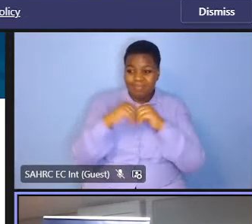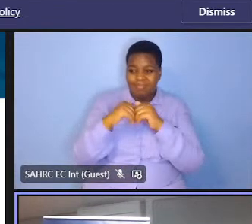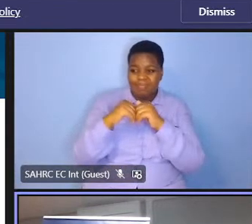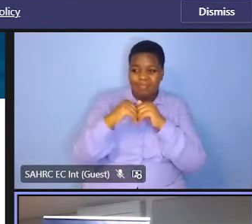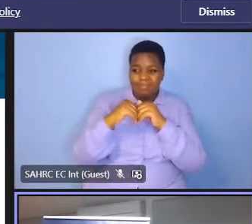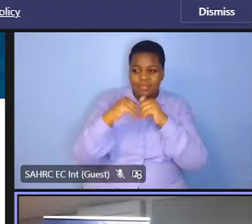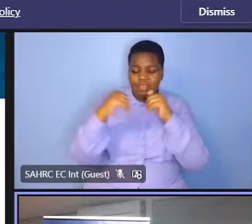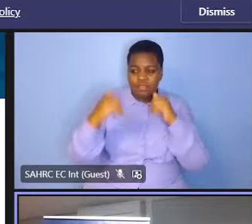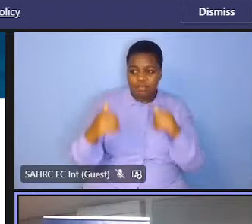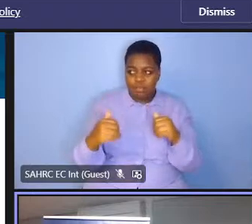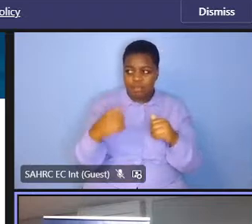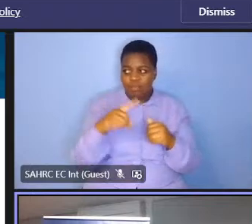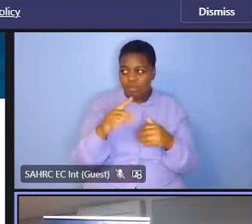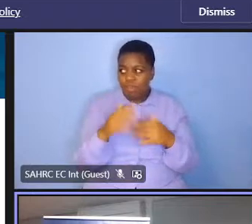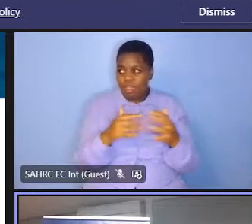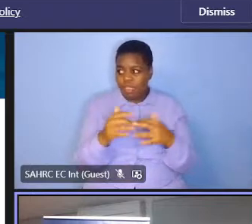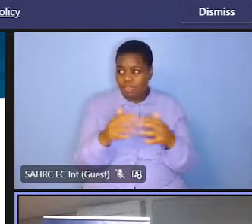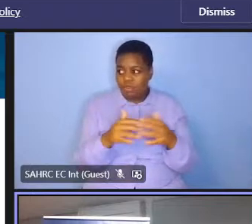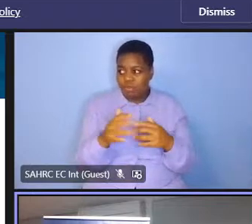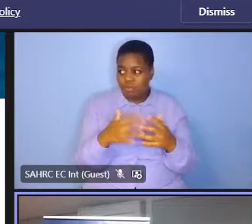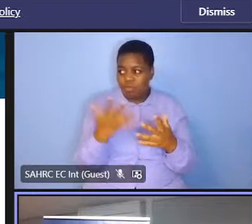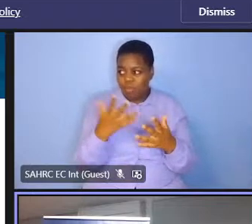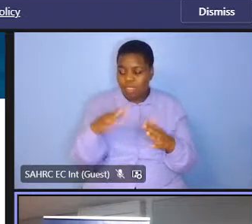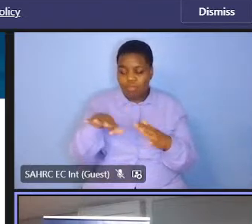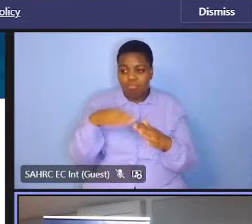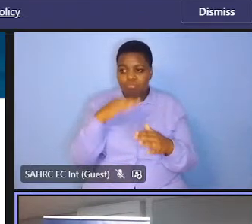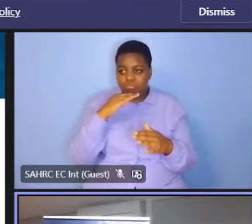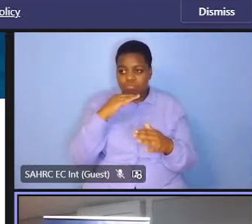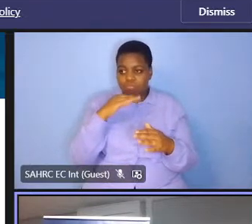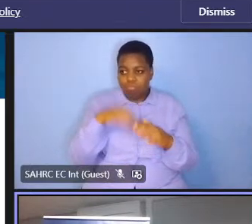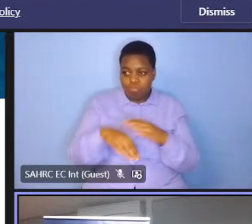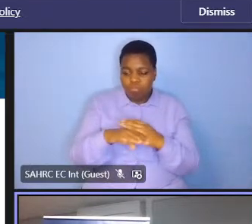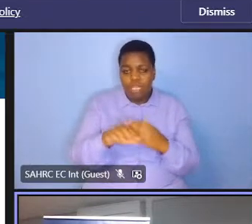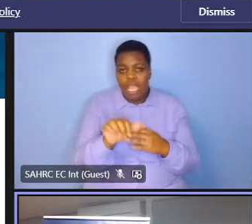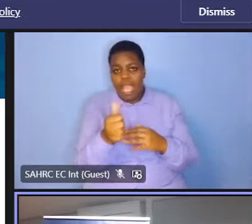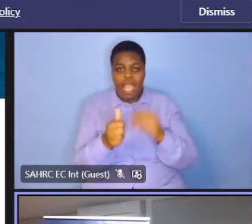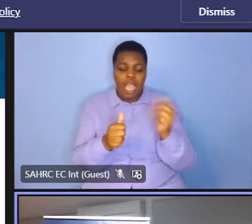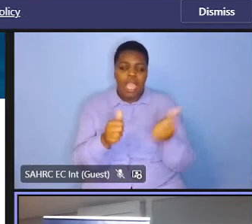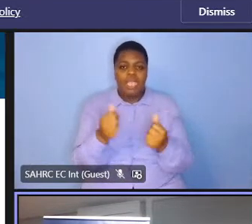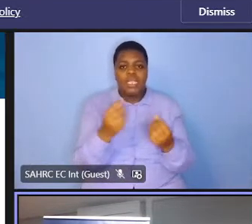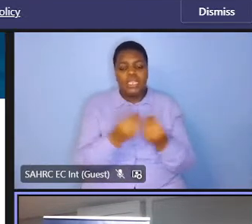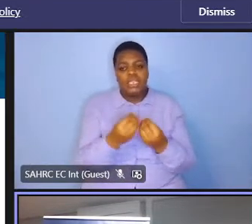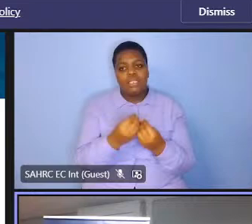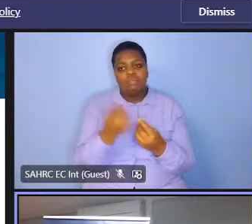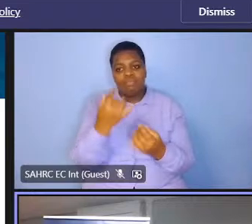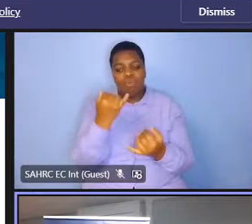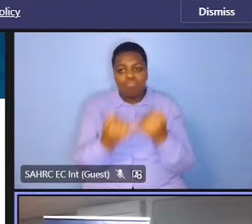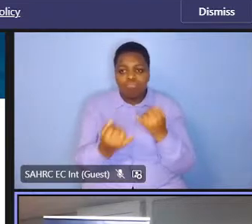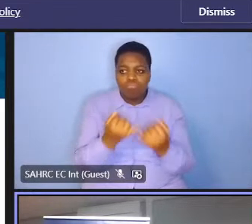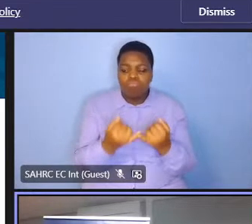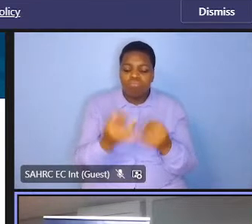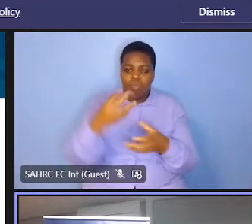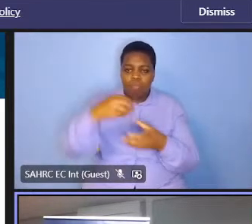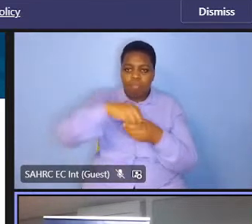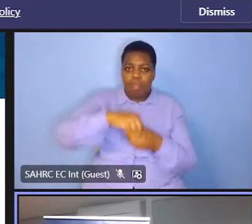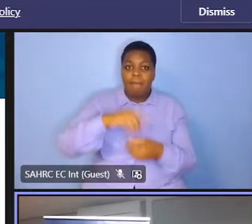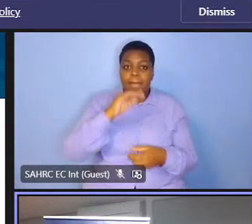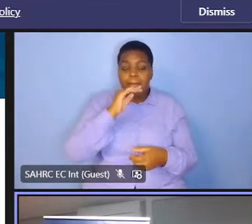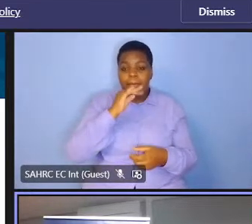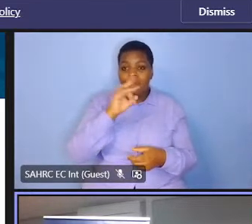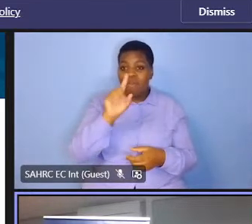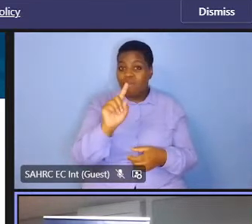discriminate against anyone on the grounds, amongst other things, of sexual orientation. While further